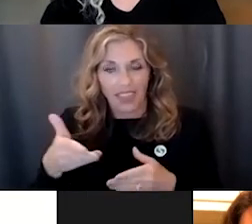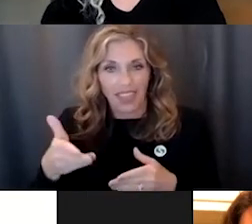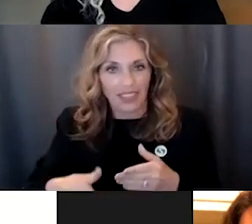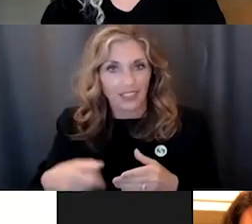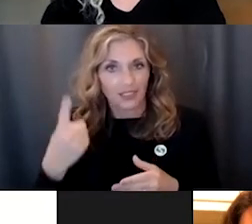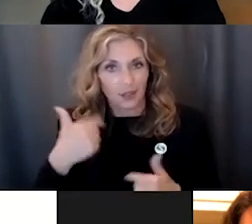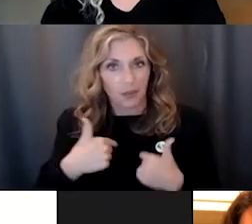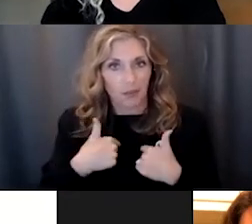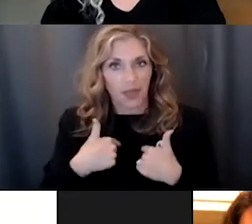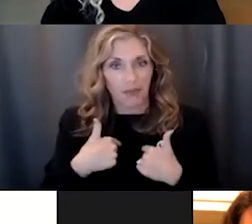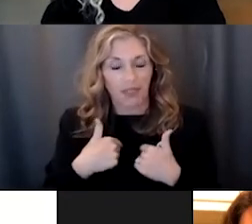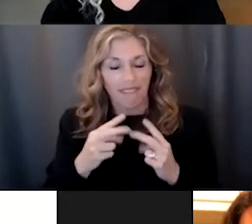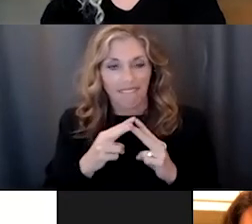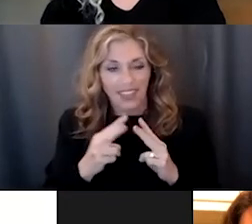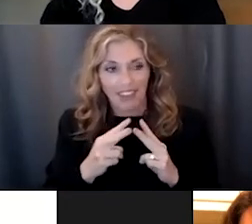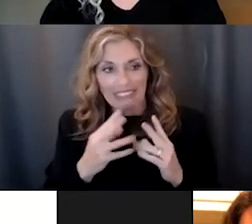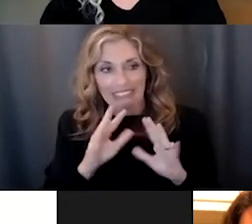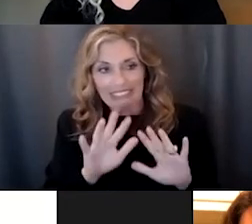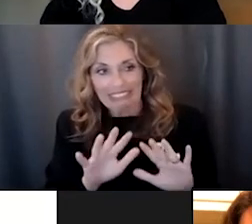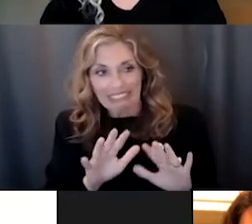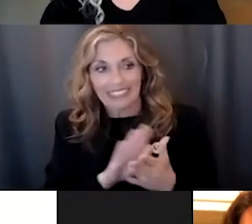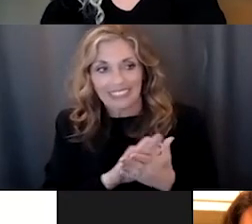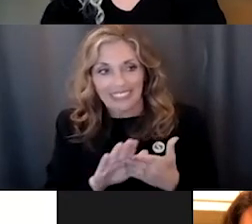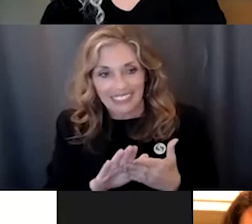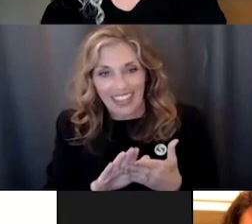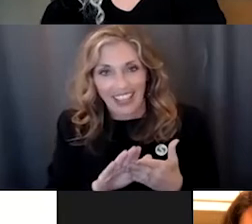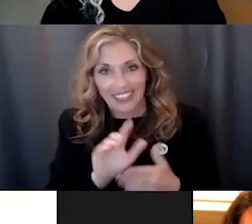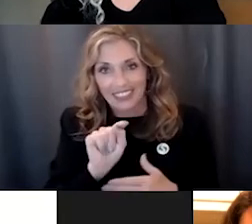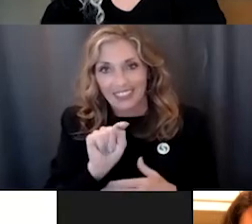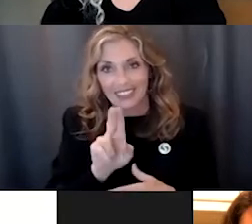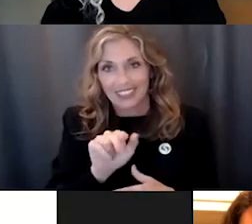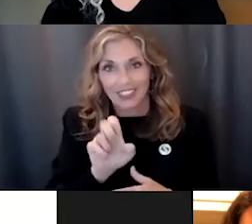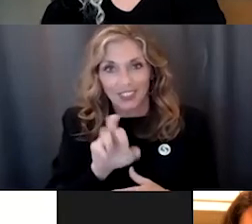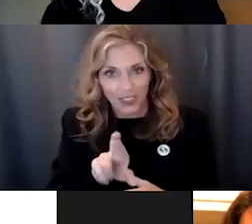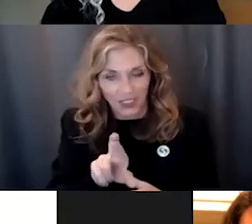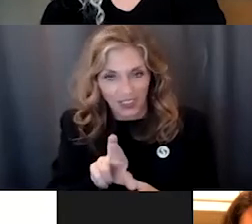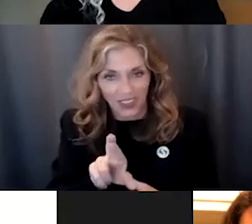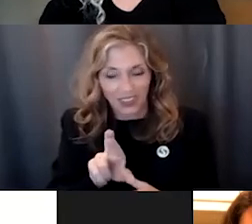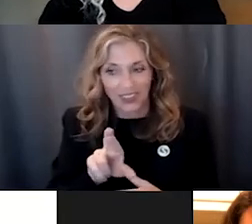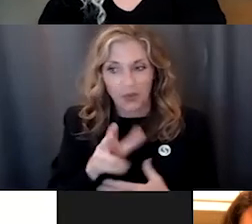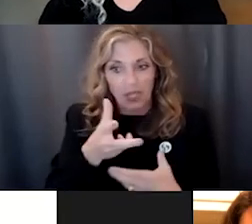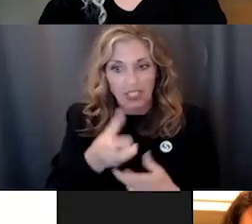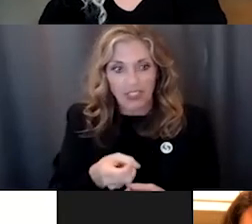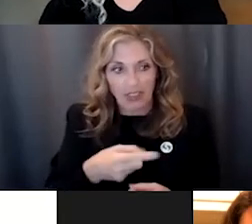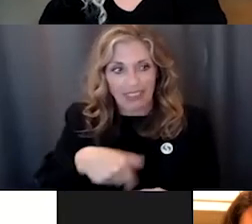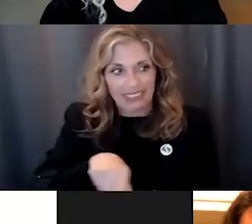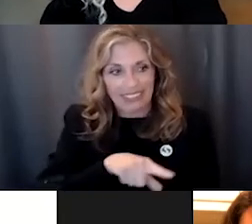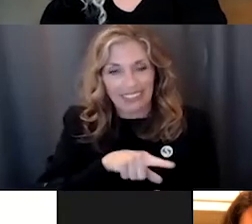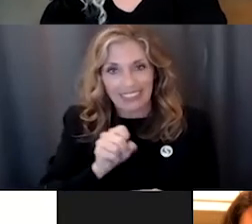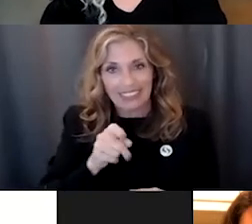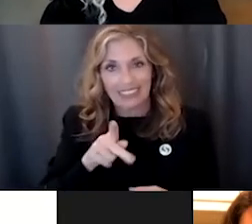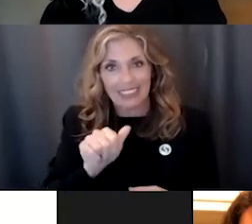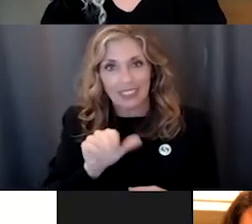tutor. So, you know, we trust these, when we step off the edge, we trust these spaces that people will